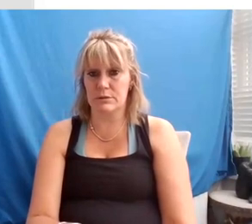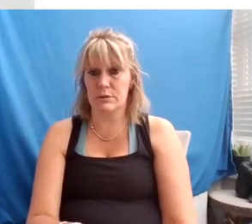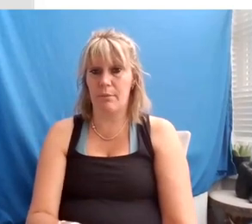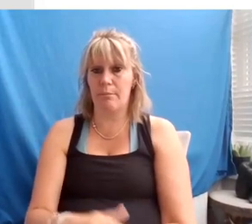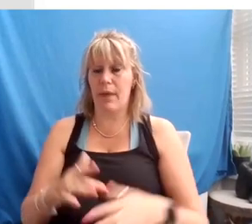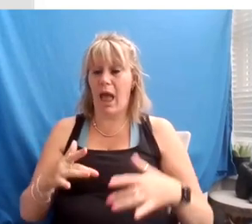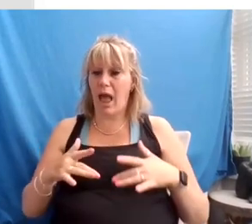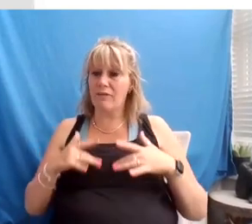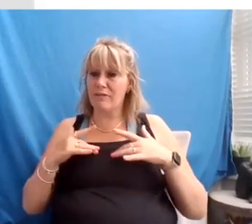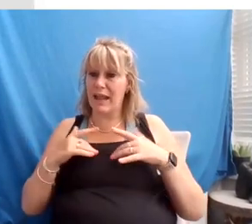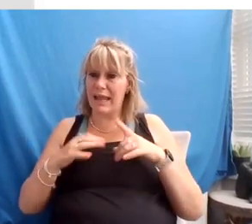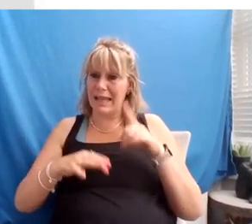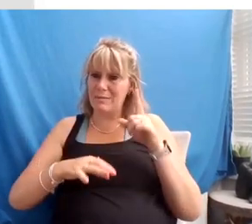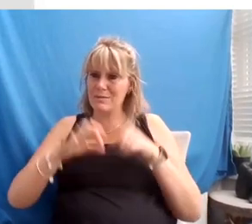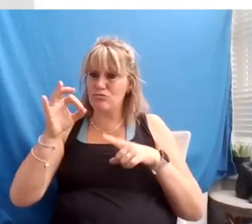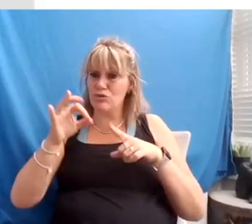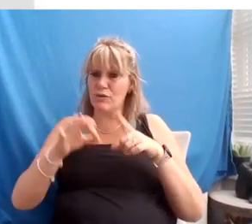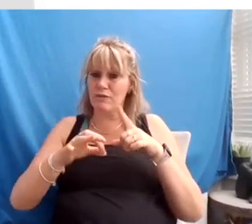keeps improving.